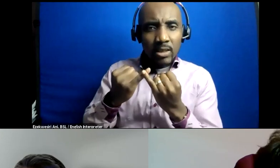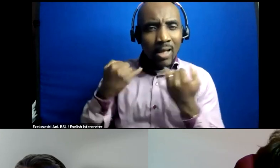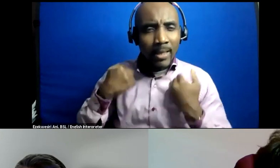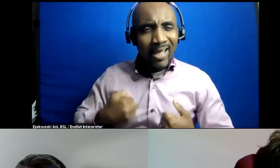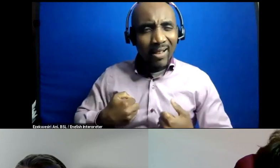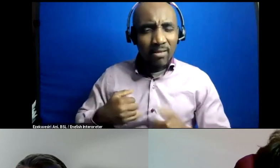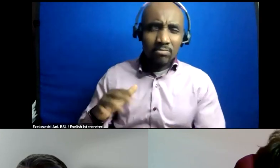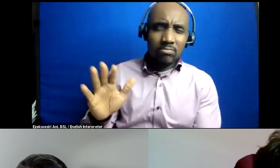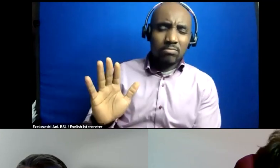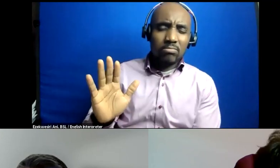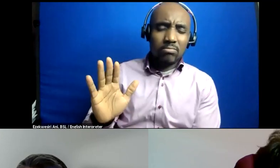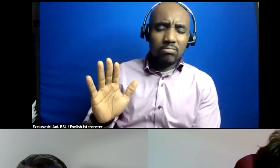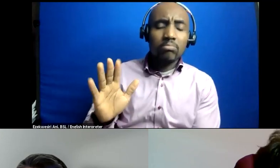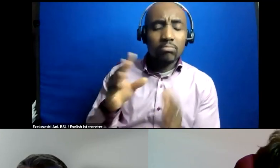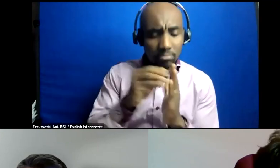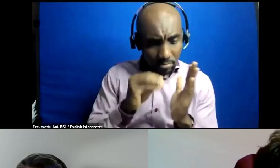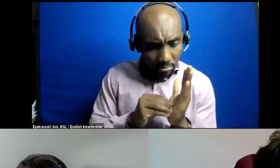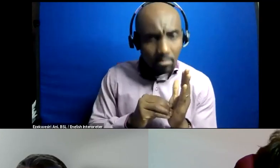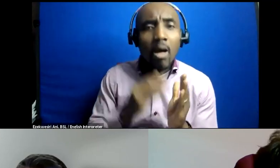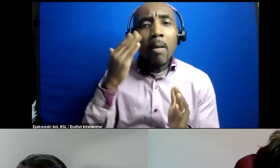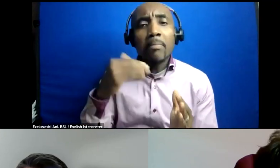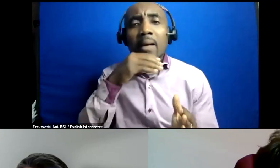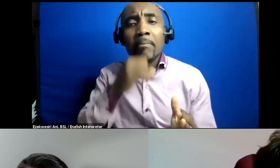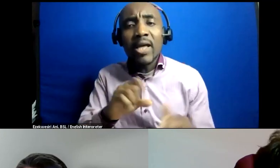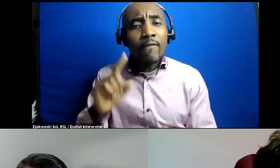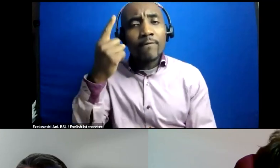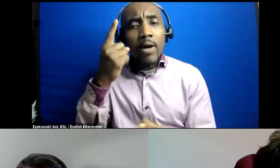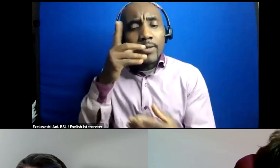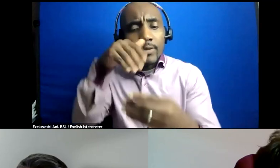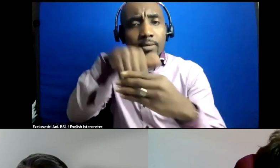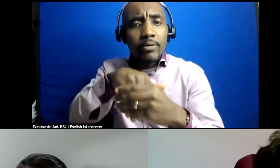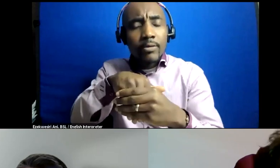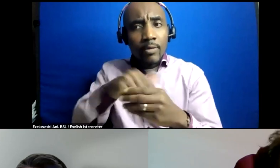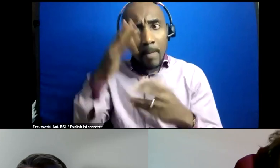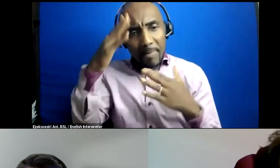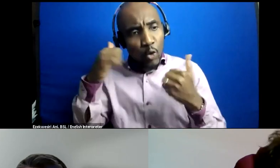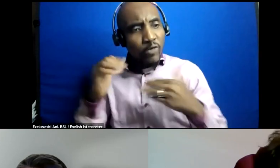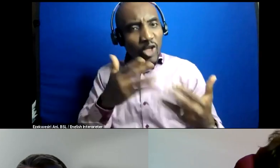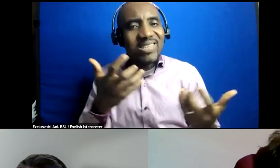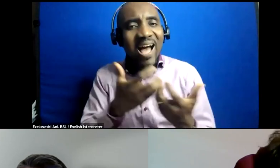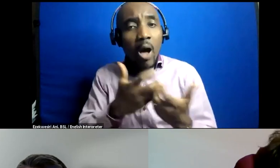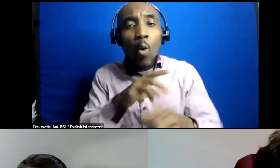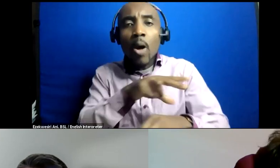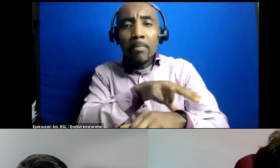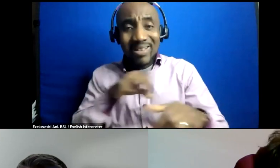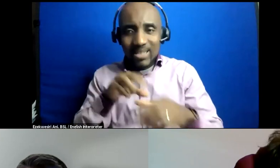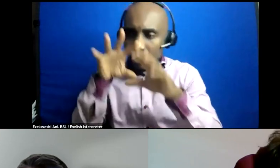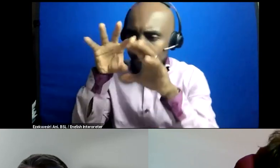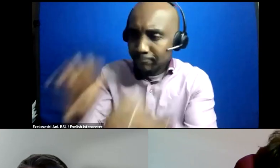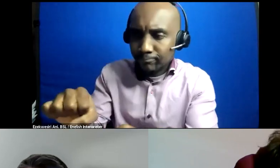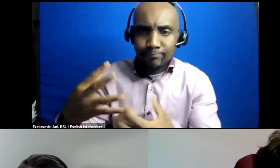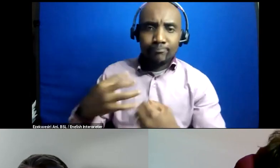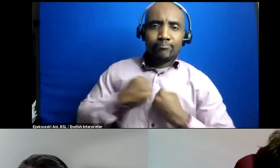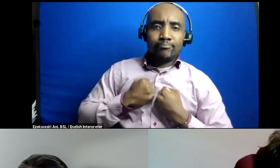Black men find their first interaction with mental health services via the police during a crisis, when at their most